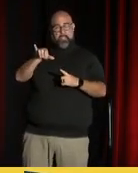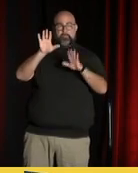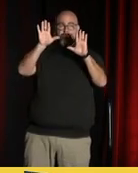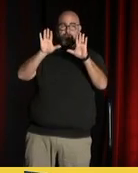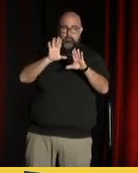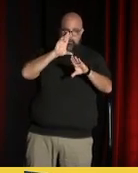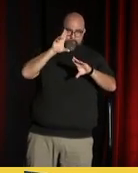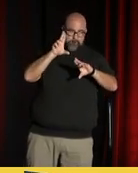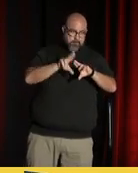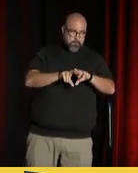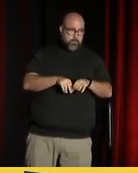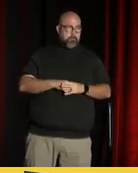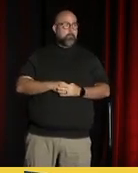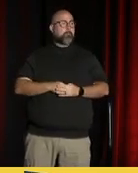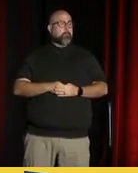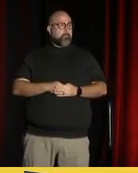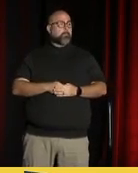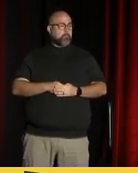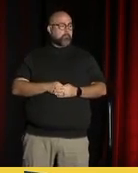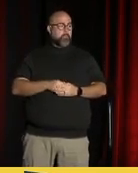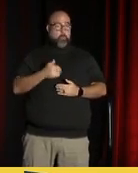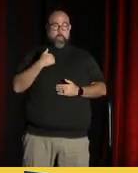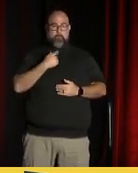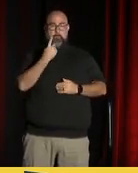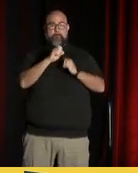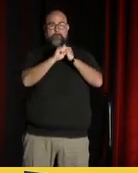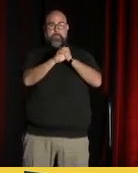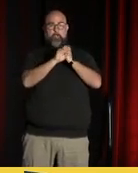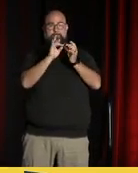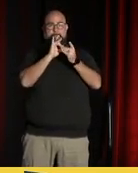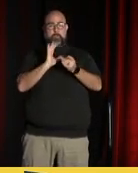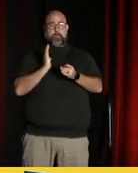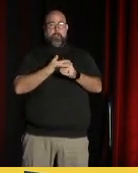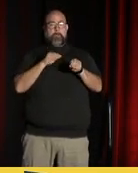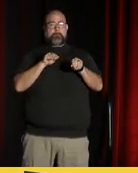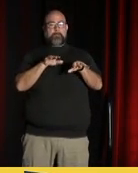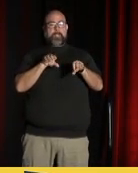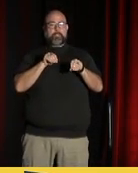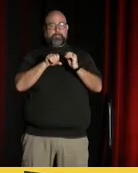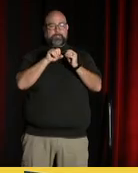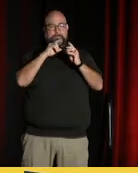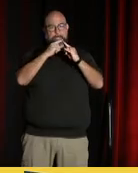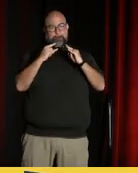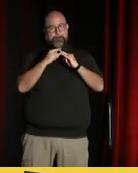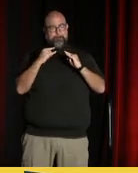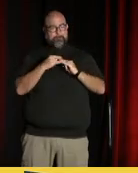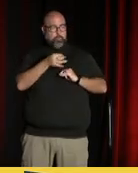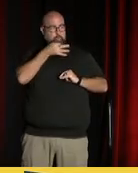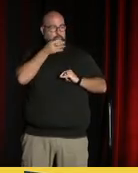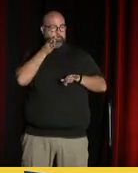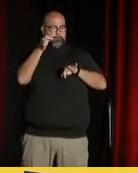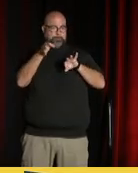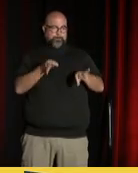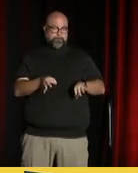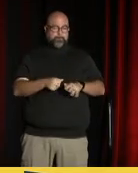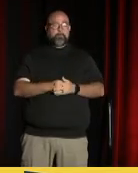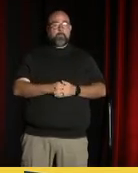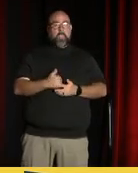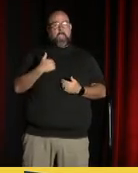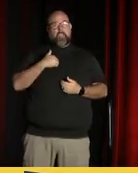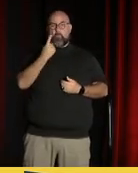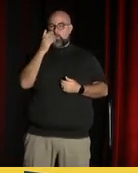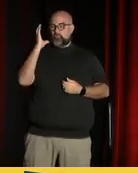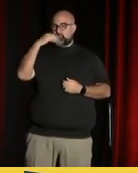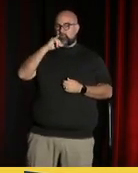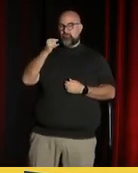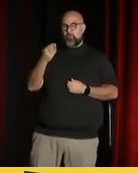fun. You got a little flyer on a magic camp that we're going to talk about again here in just a little bit. I have a really strange job. I